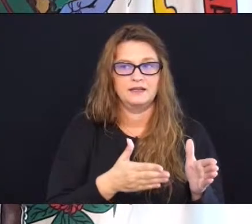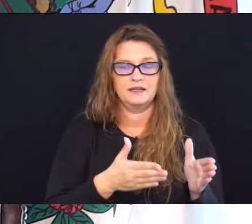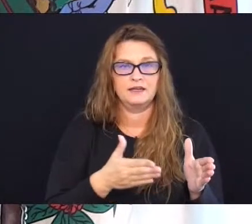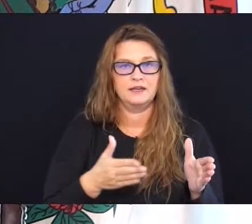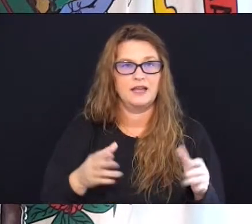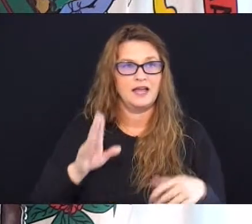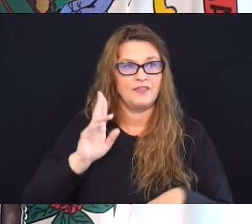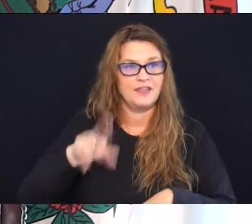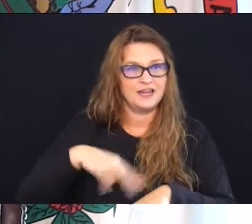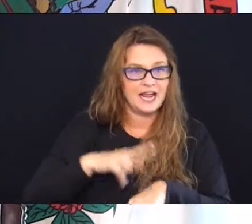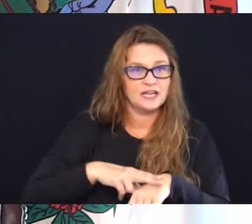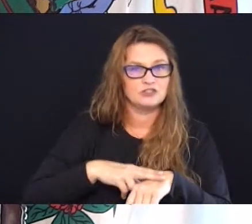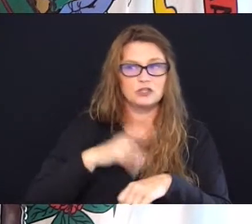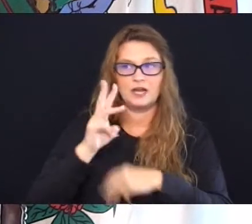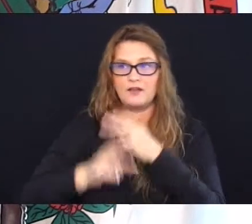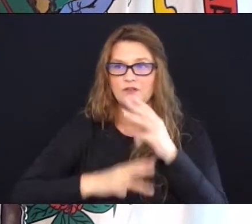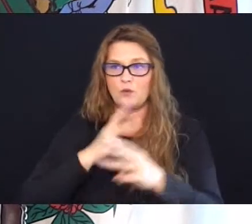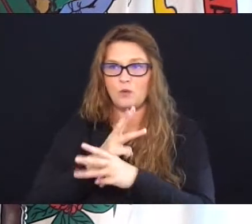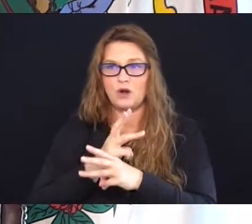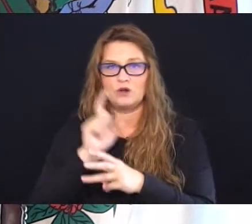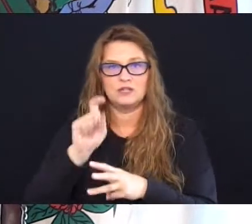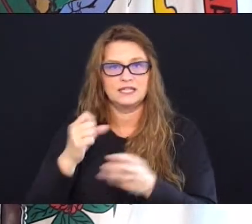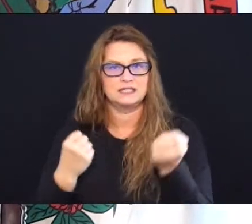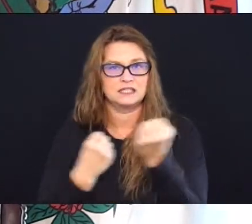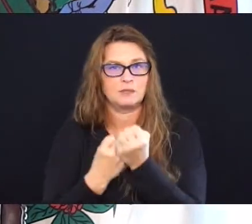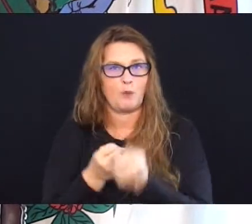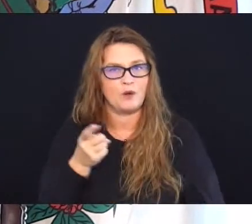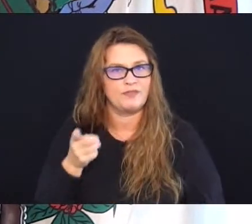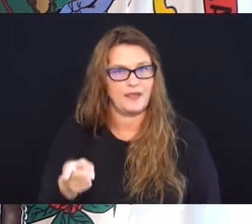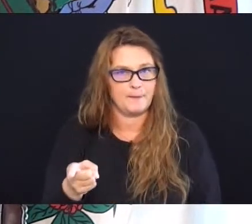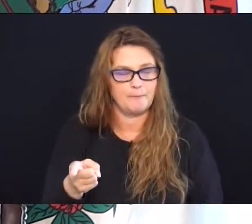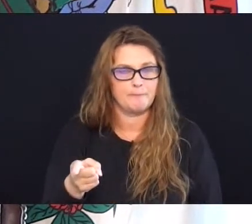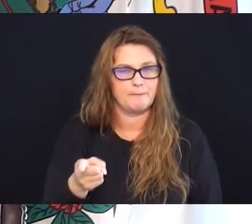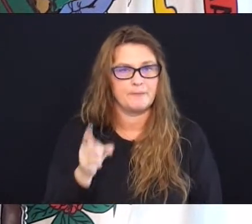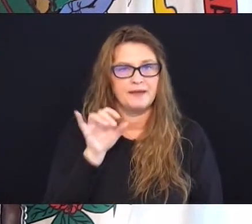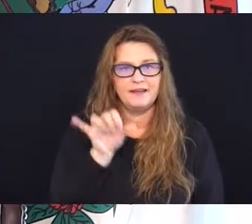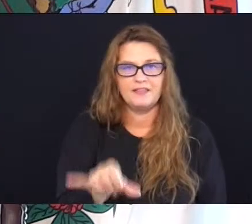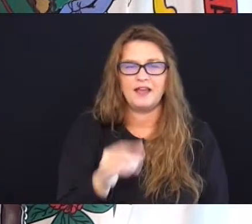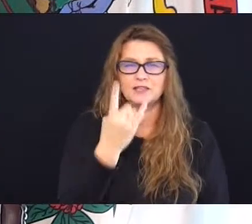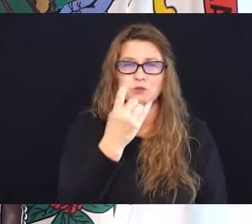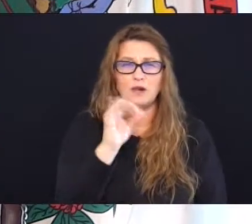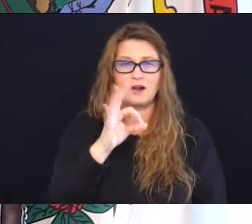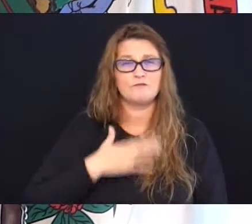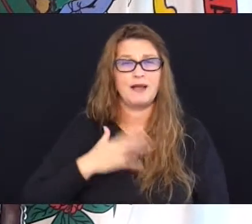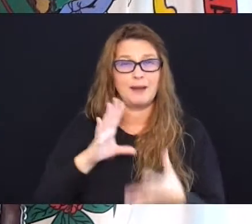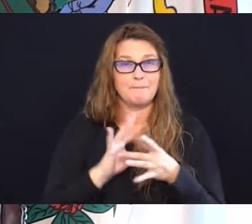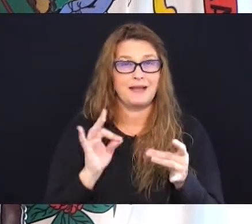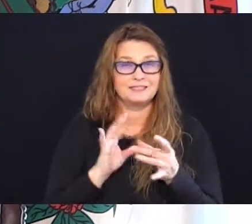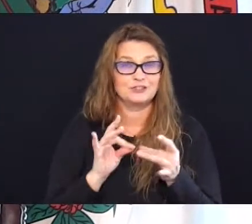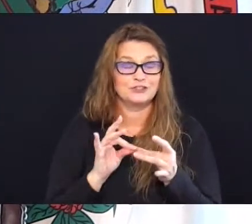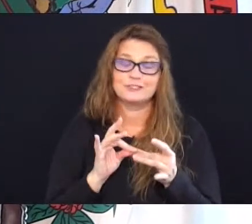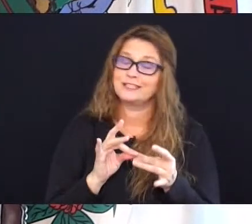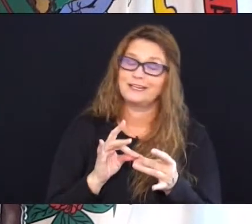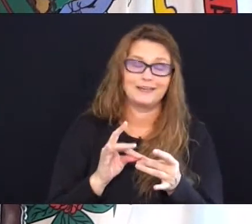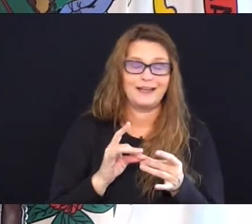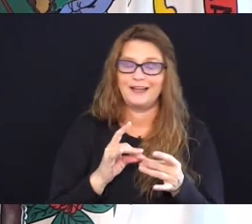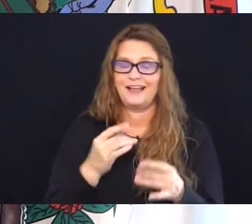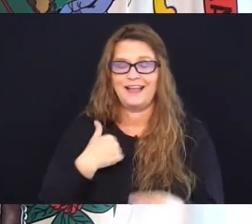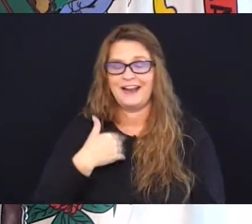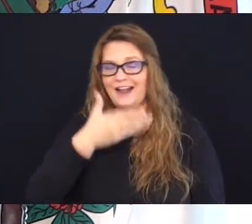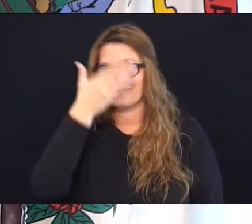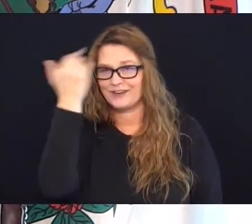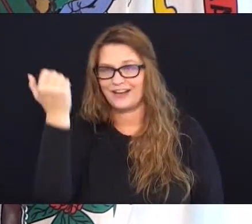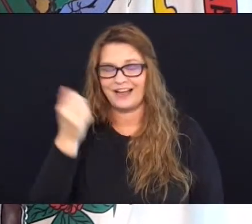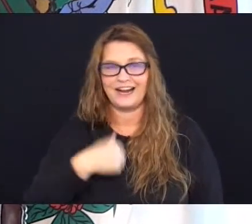in the world needs to stand with Ukraine. That was going to be one of my messages, and I went right back. I